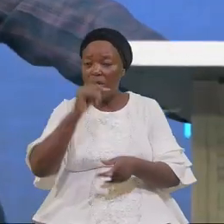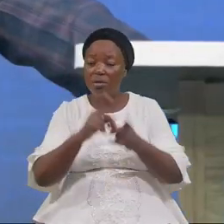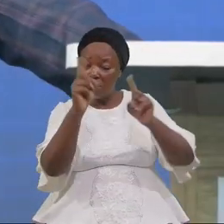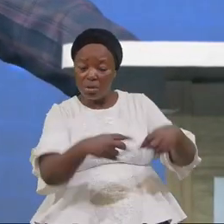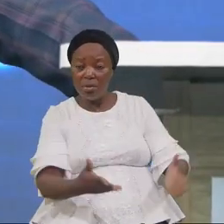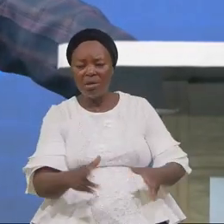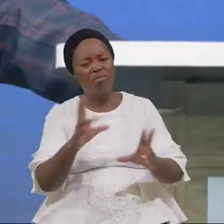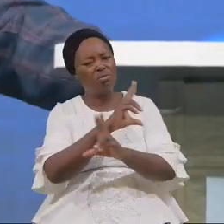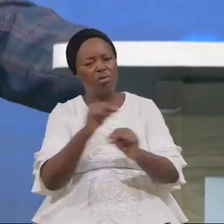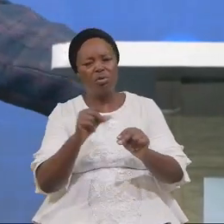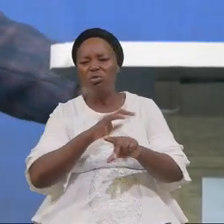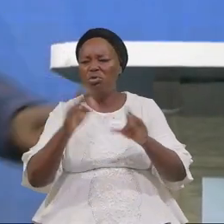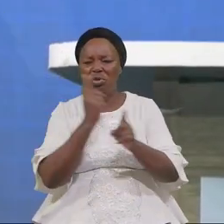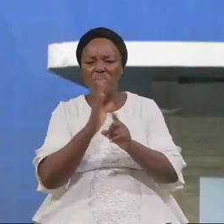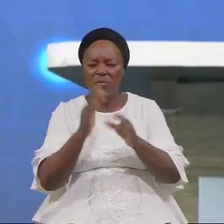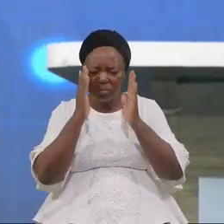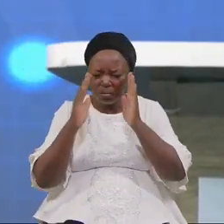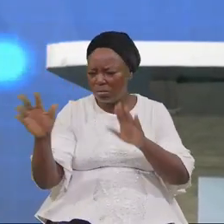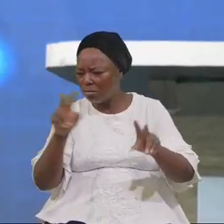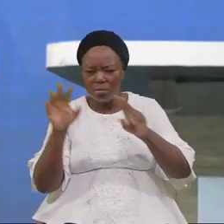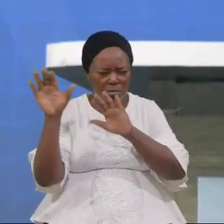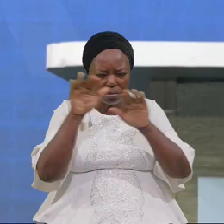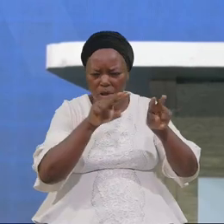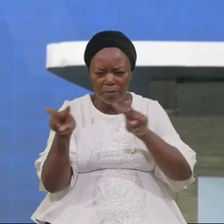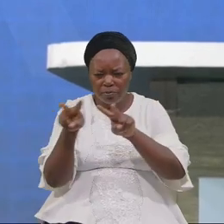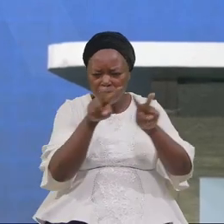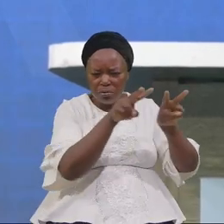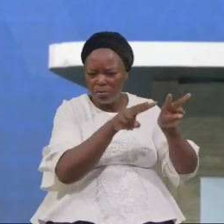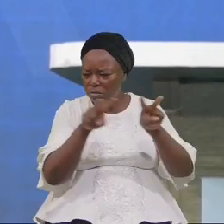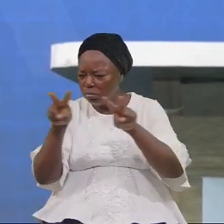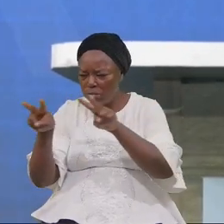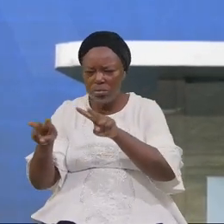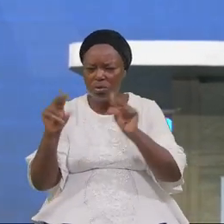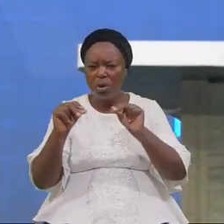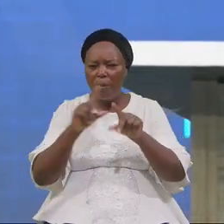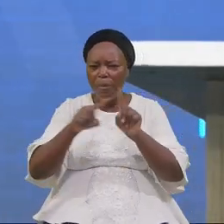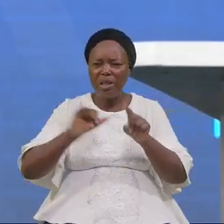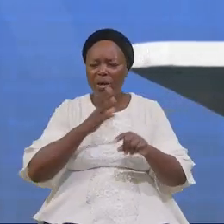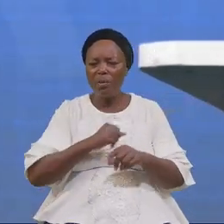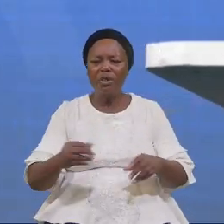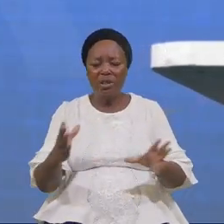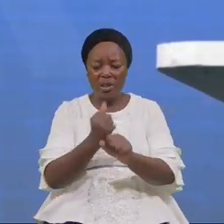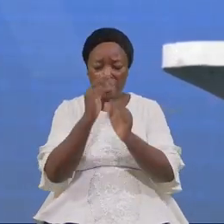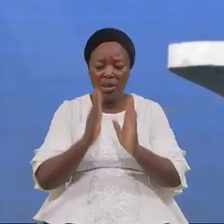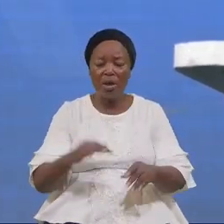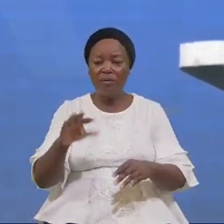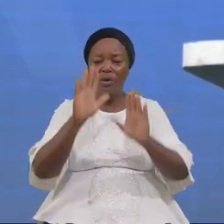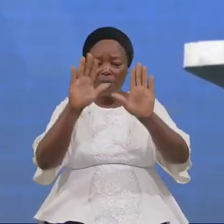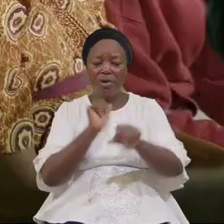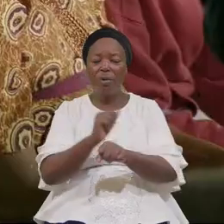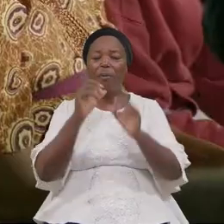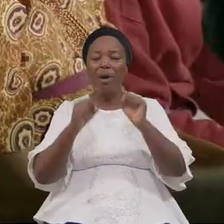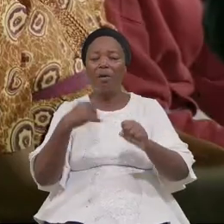a spectator. I am going to be a partaker of the miracle power of God in